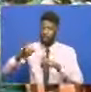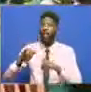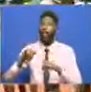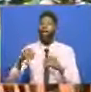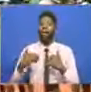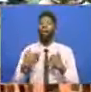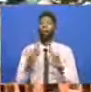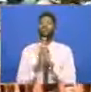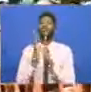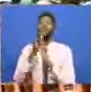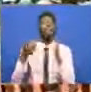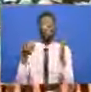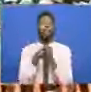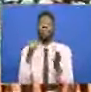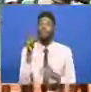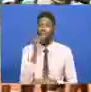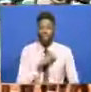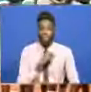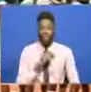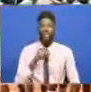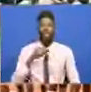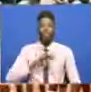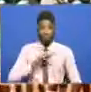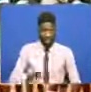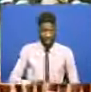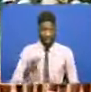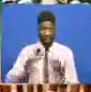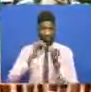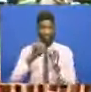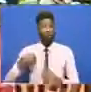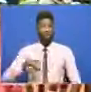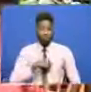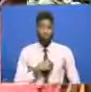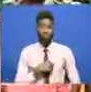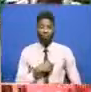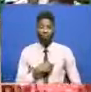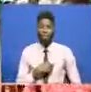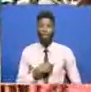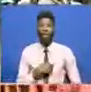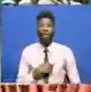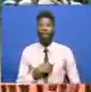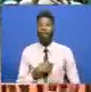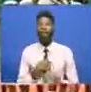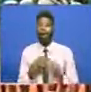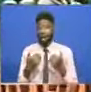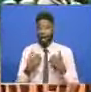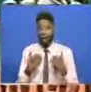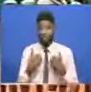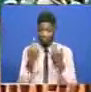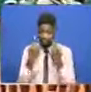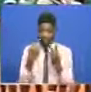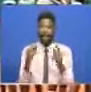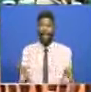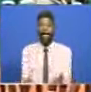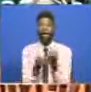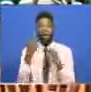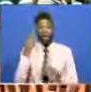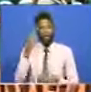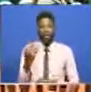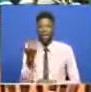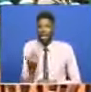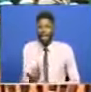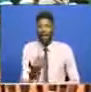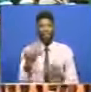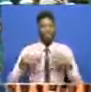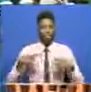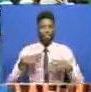impact on the pregnancy we're actually experiencing amongst teenagers in this county. But of course, a number of organizations have